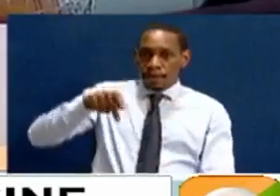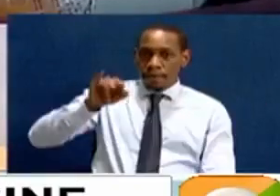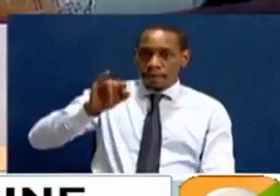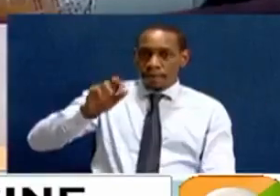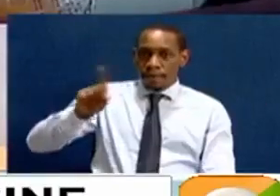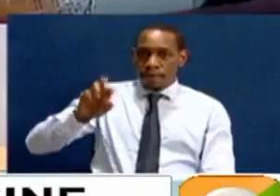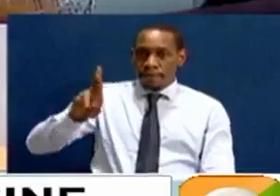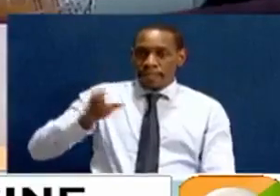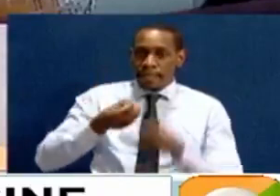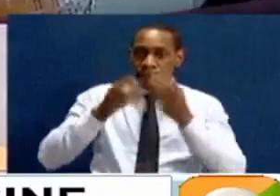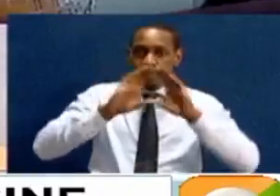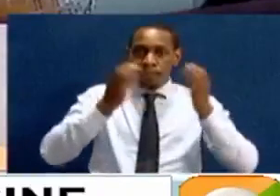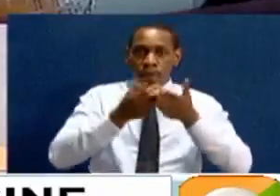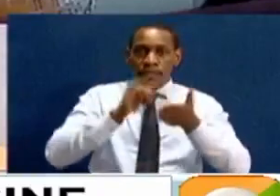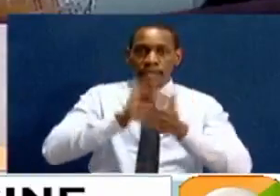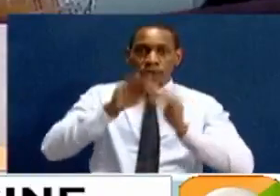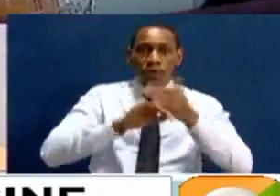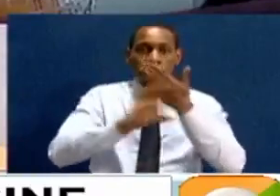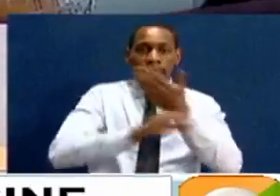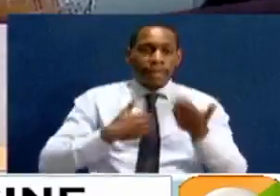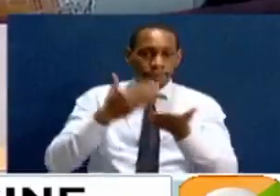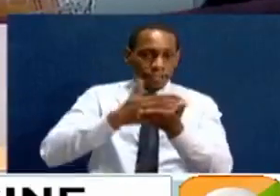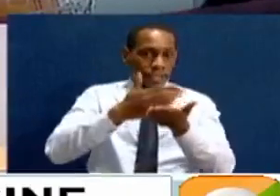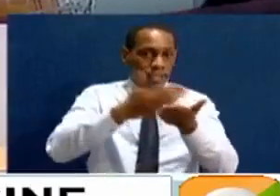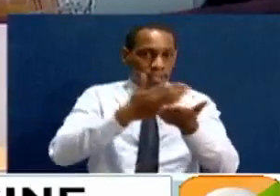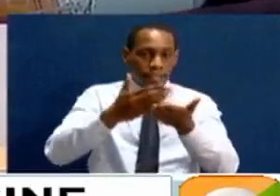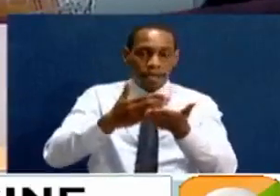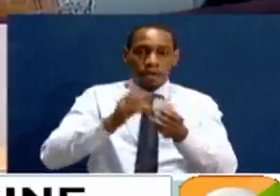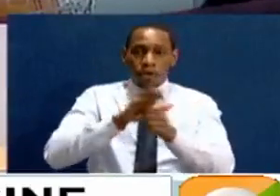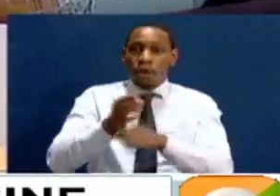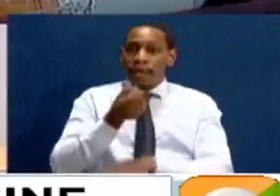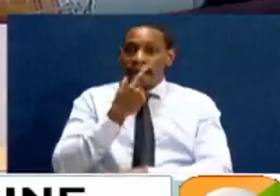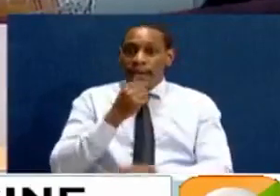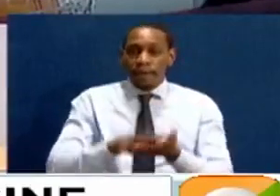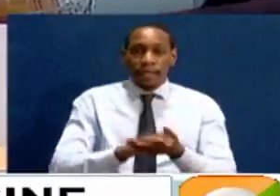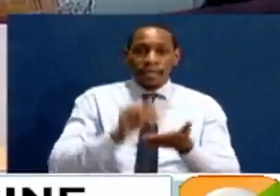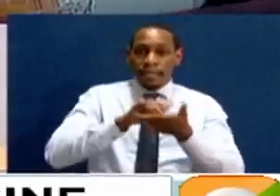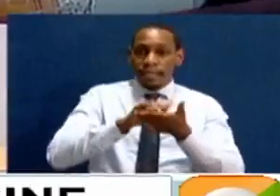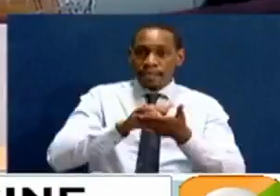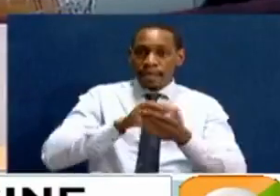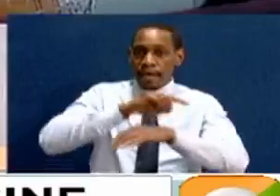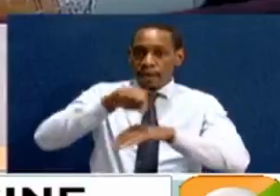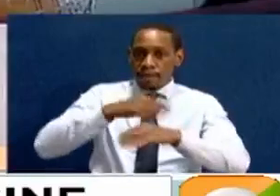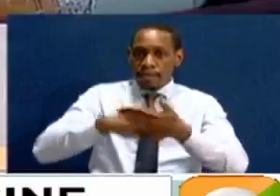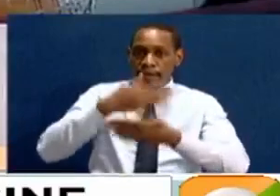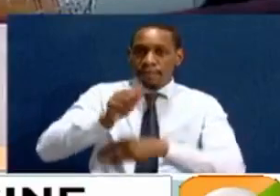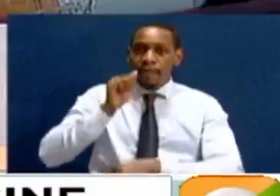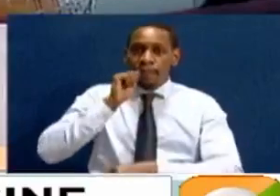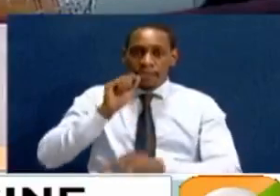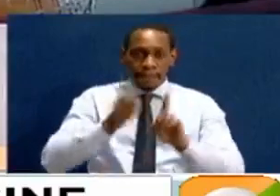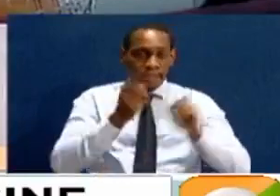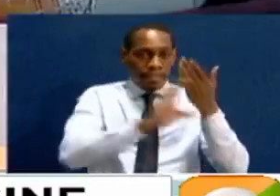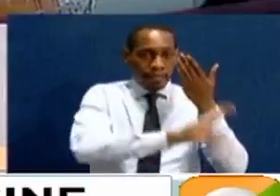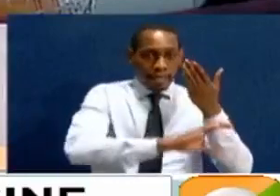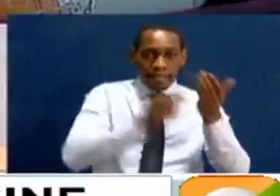tonight telling the world that all countries will have a share of its COVID-19 vaccine. This coming hours after Britain became the